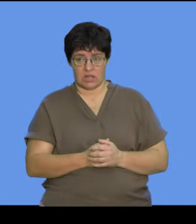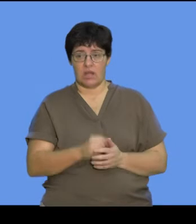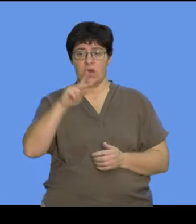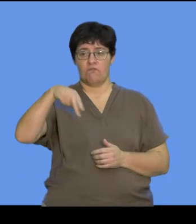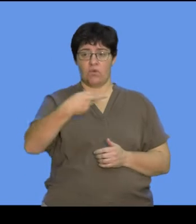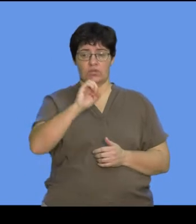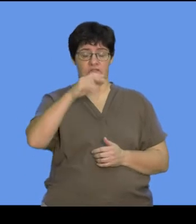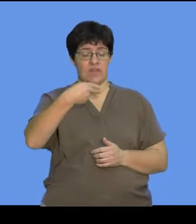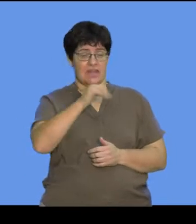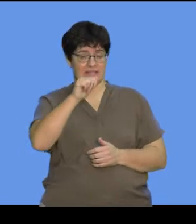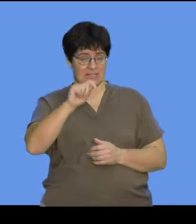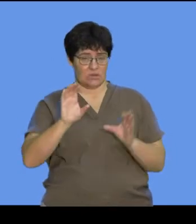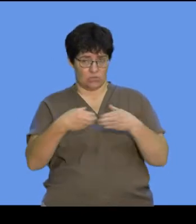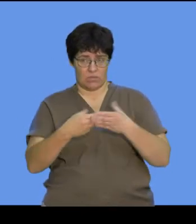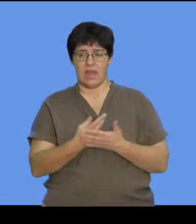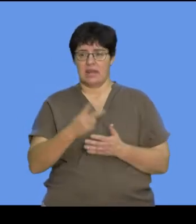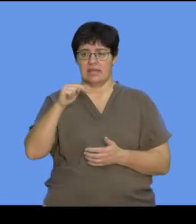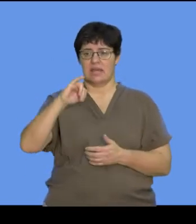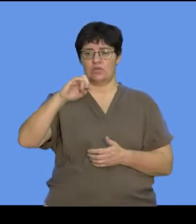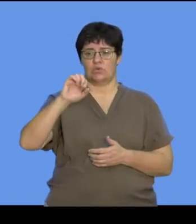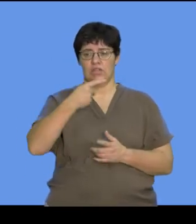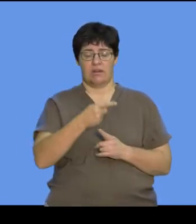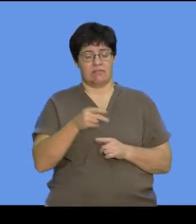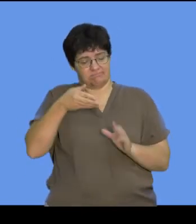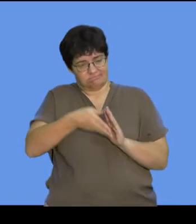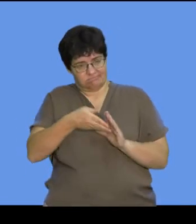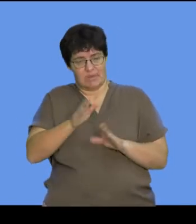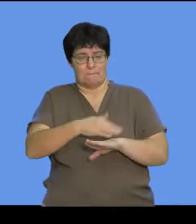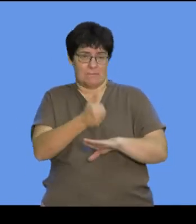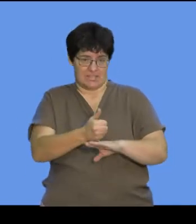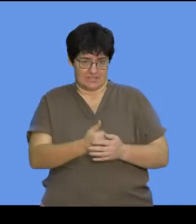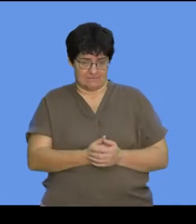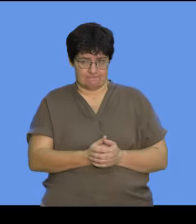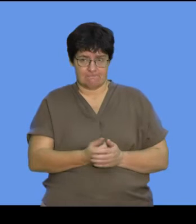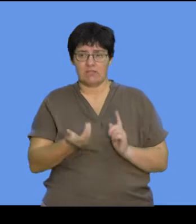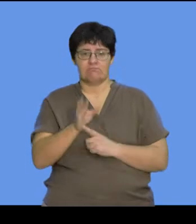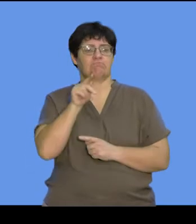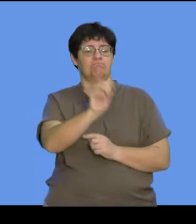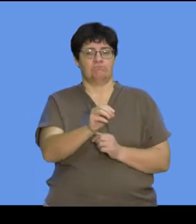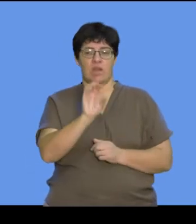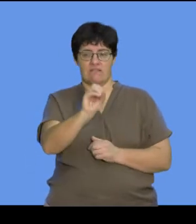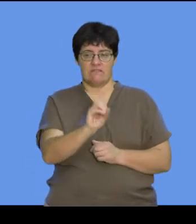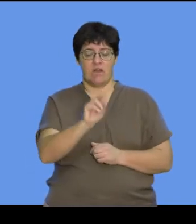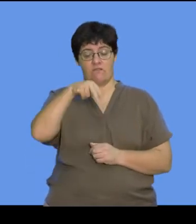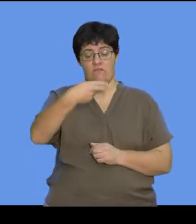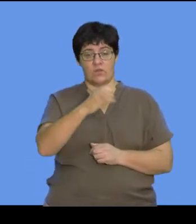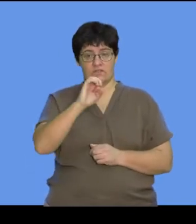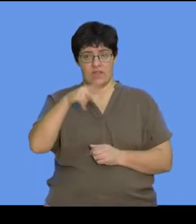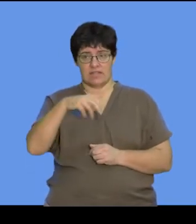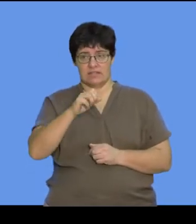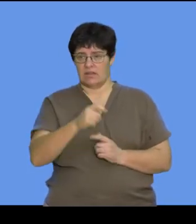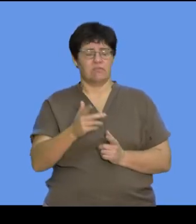a phosphate group, and a nitrogen-containing base. And now I've illustrated that here. So we see a